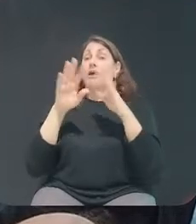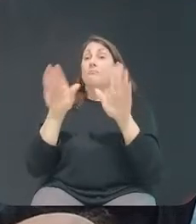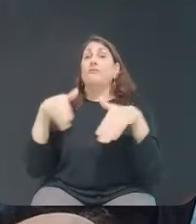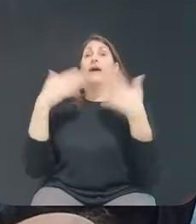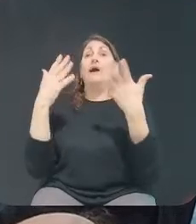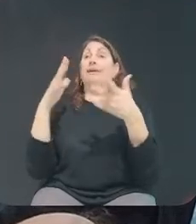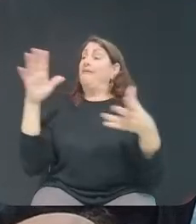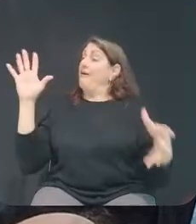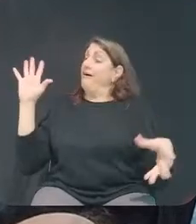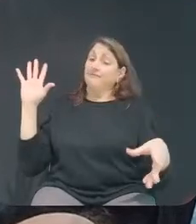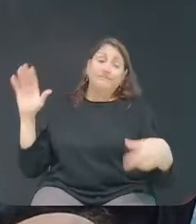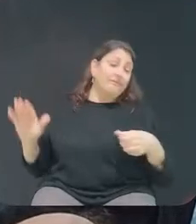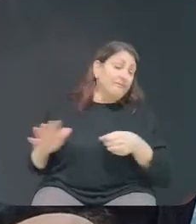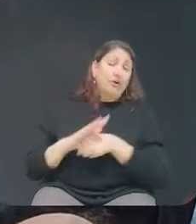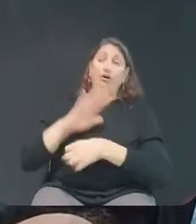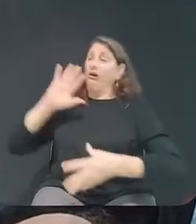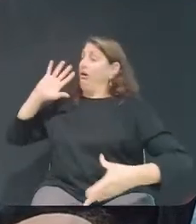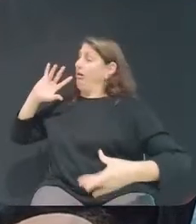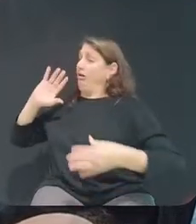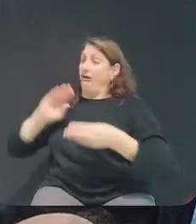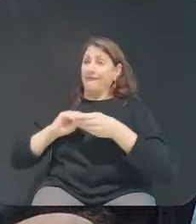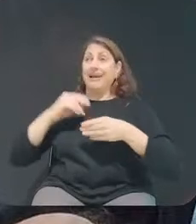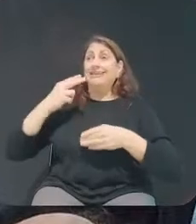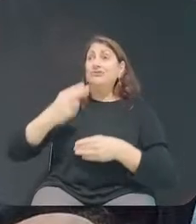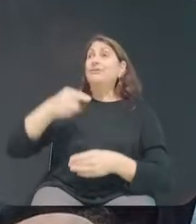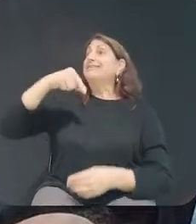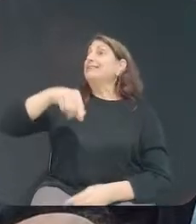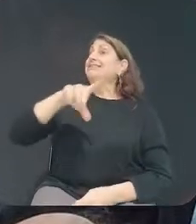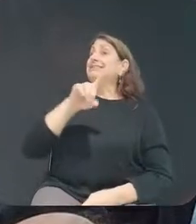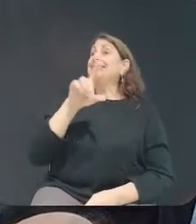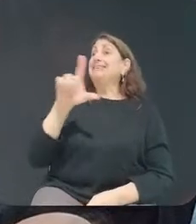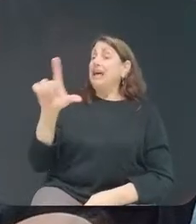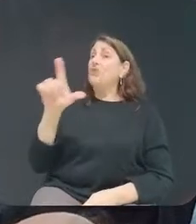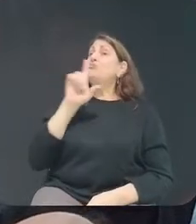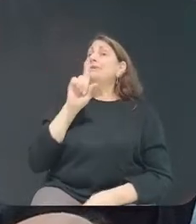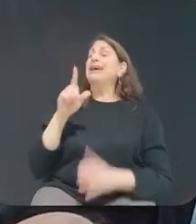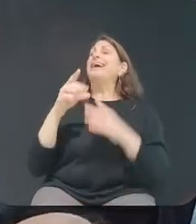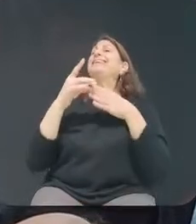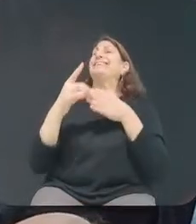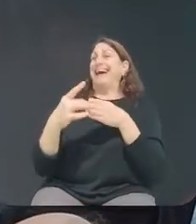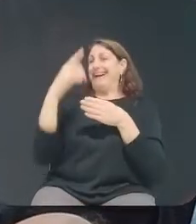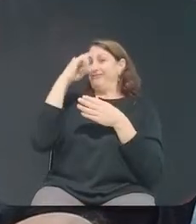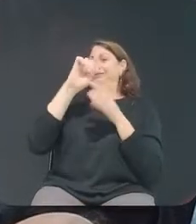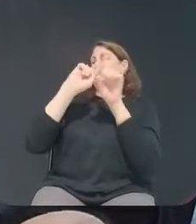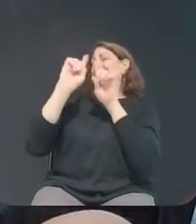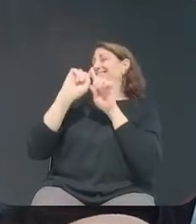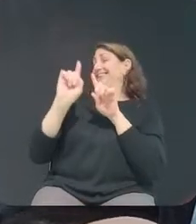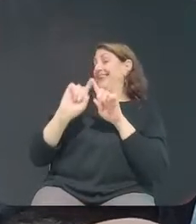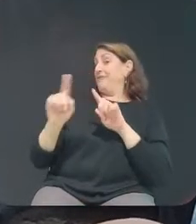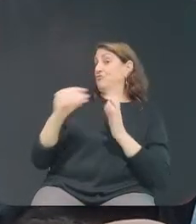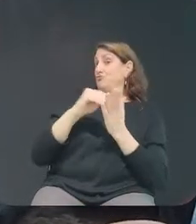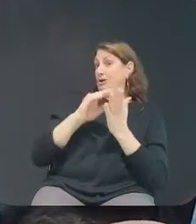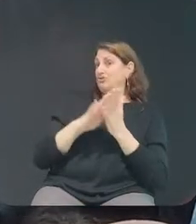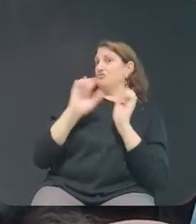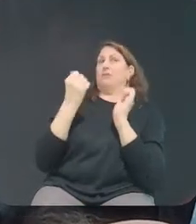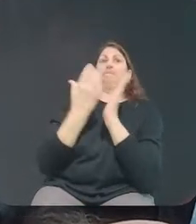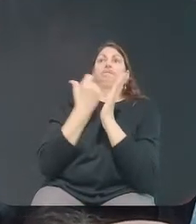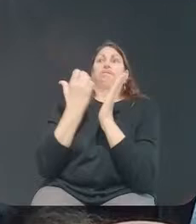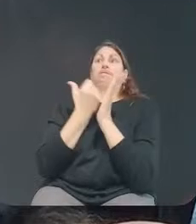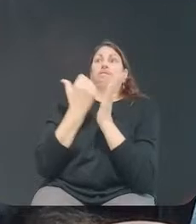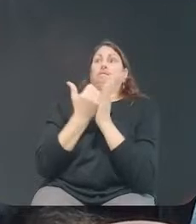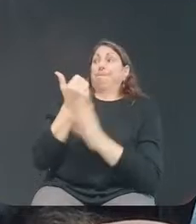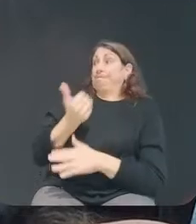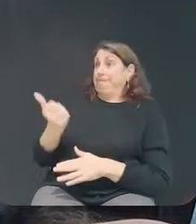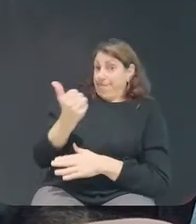comprehensive history, this DDL is meant to be a guide to city records available on the topic. So what kinds of records are